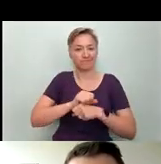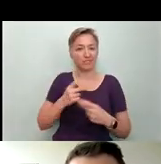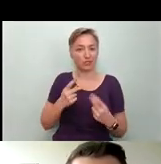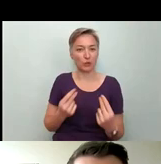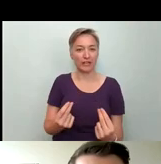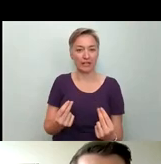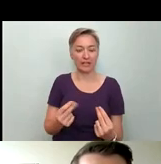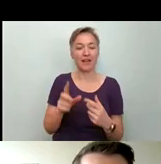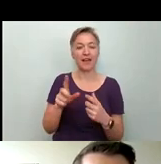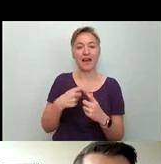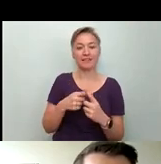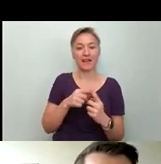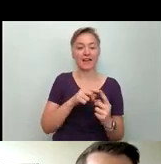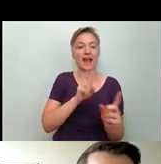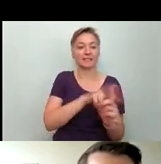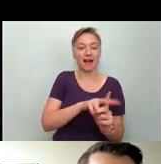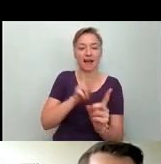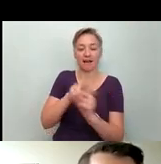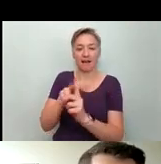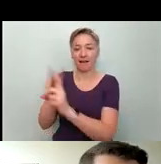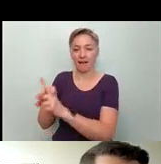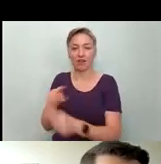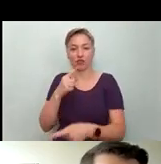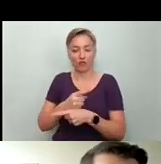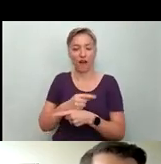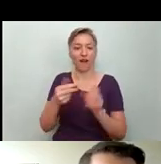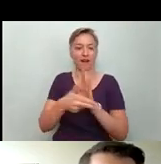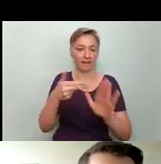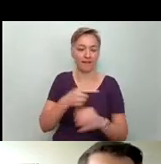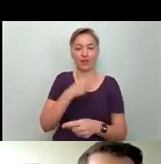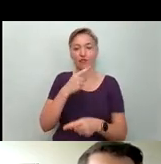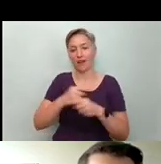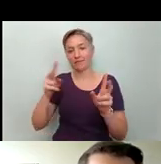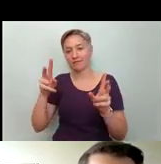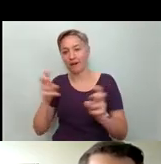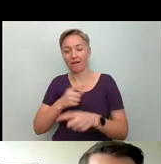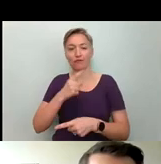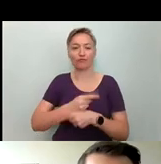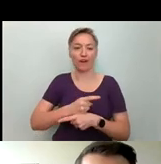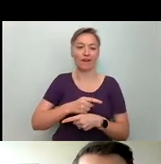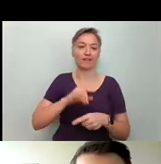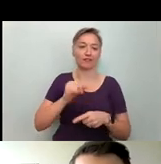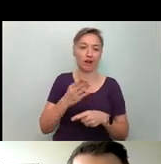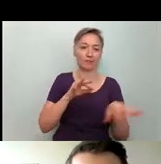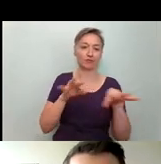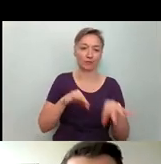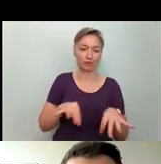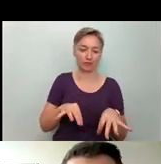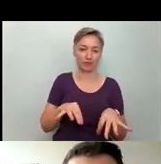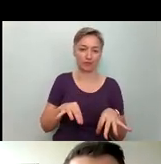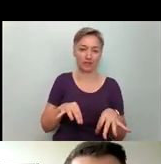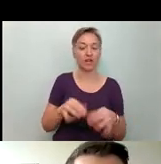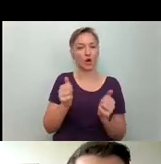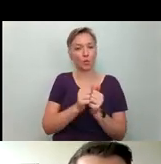people appropriately based off of that in conjunction with the different levels of leadership and the